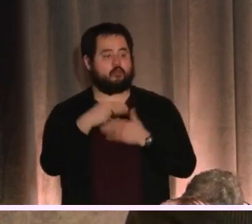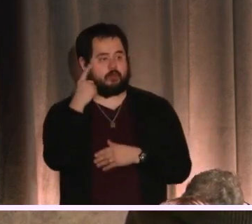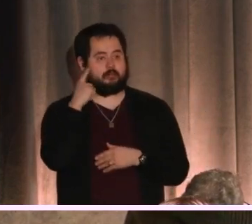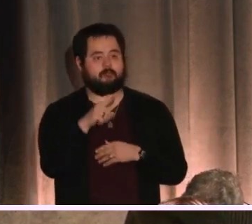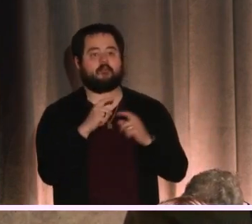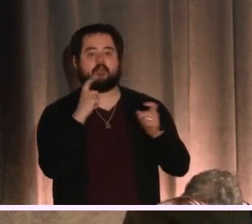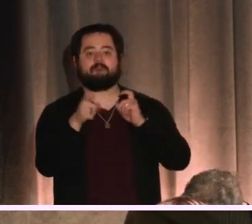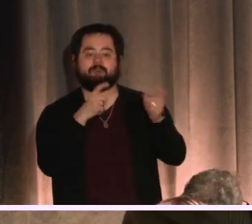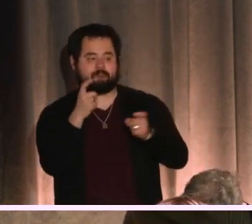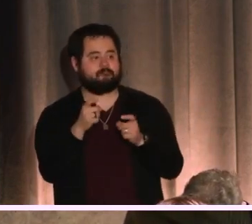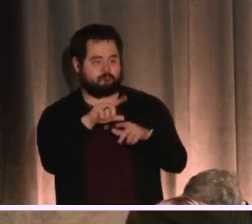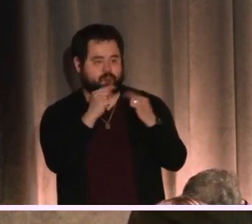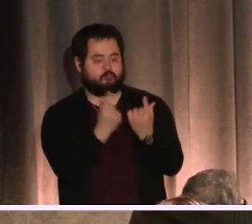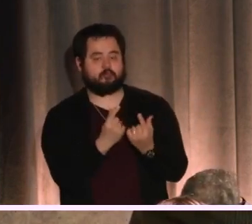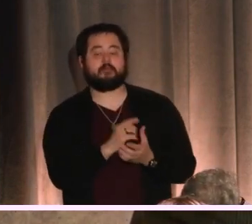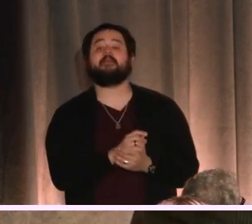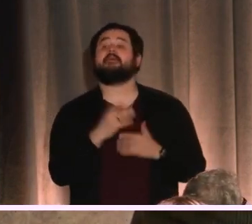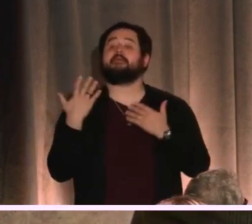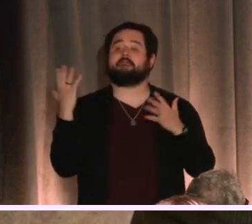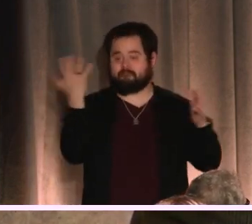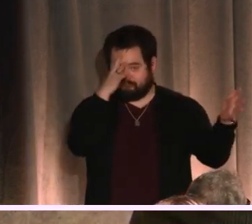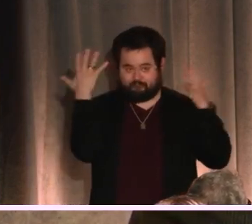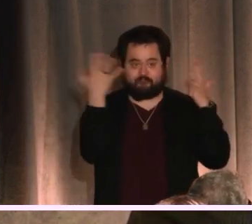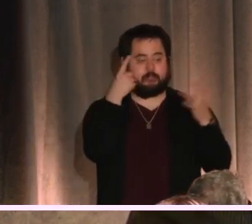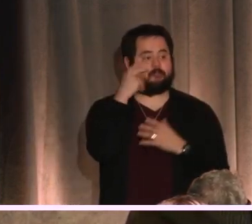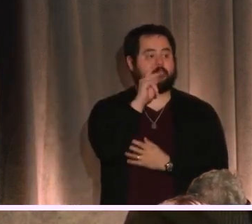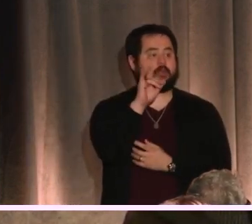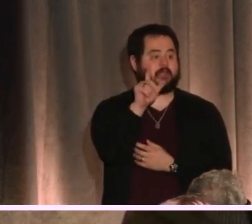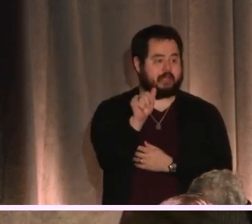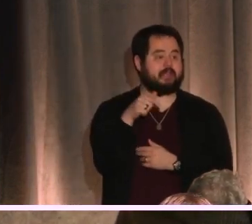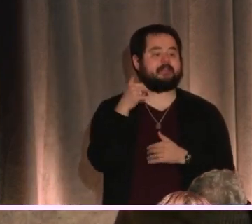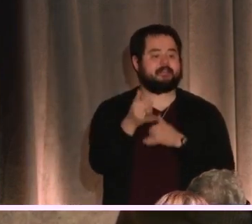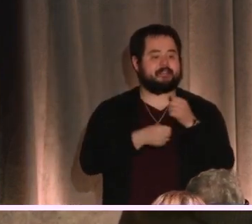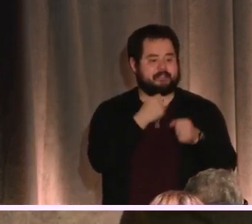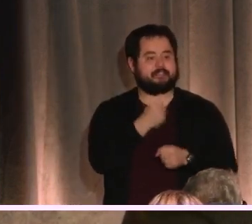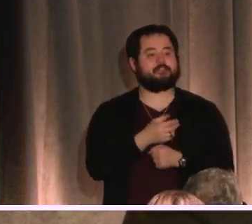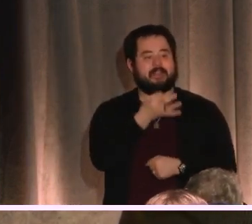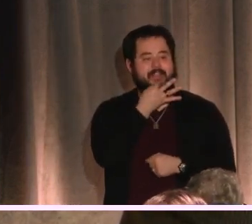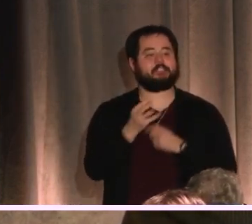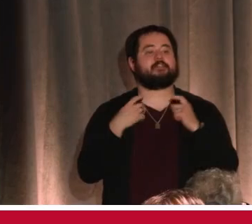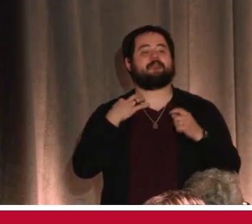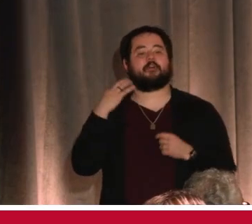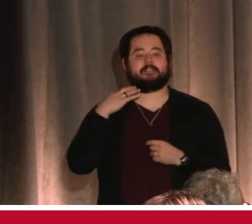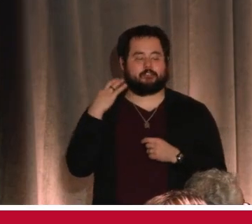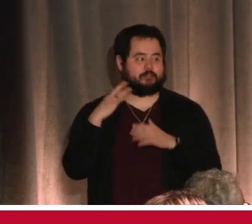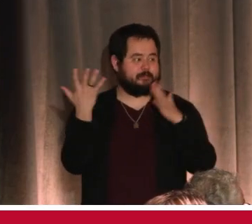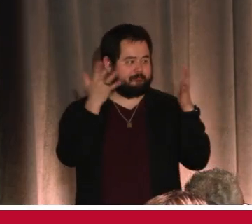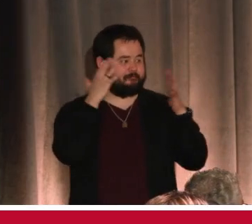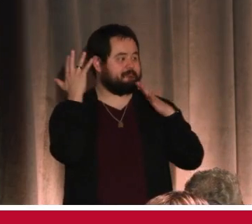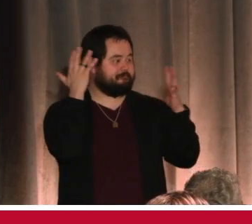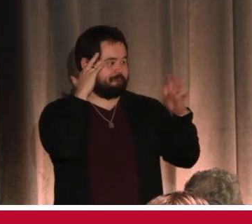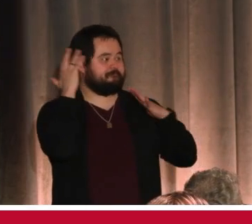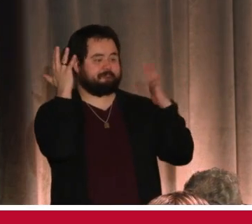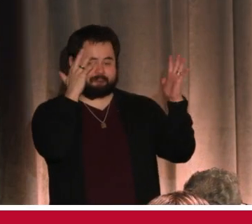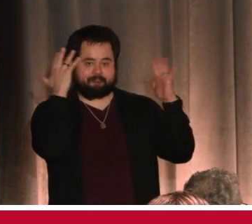give a big round of applause for Kayla, this year's Excellence in Volunteerism honoree.